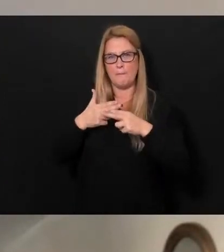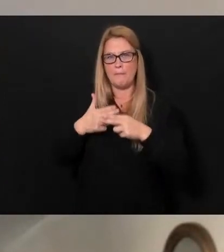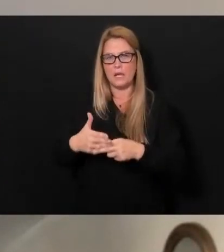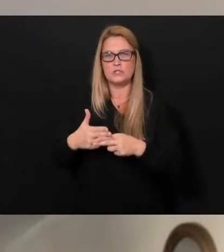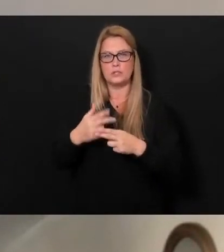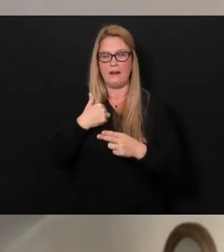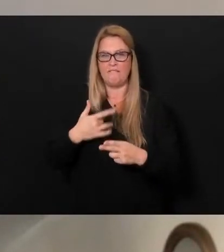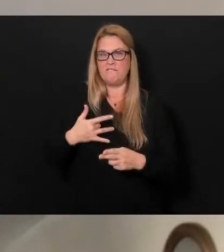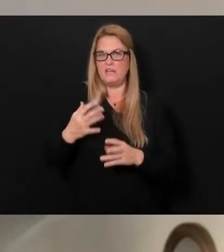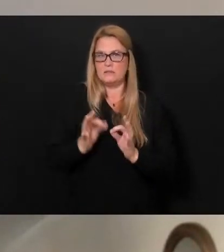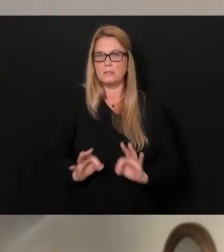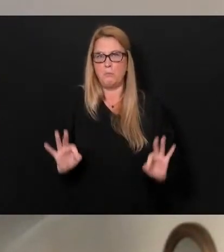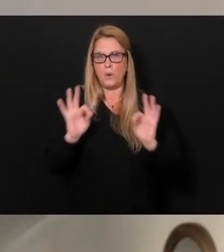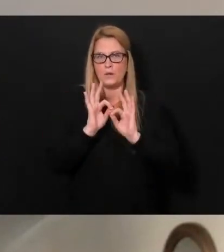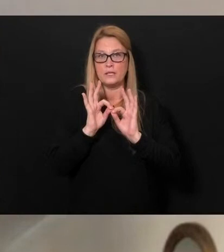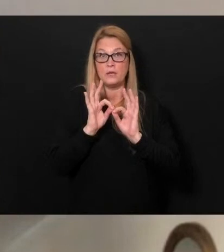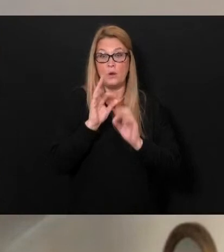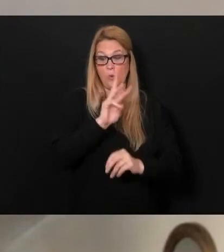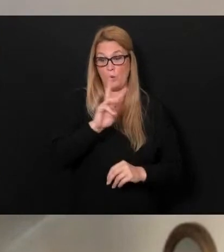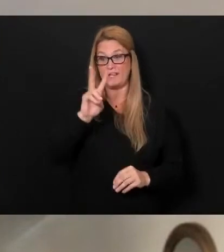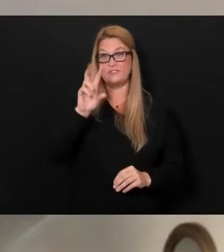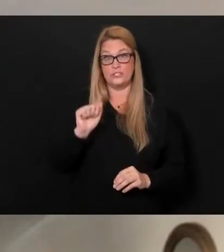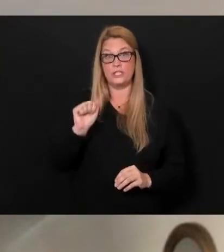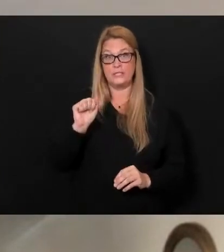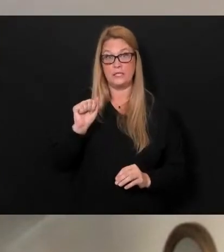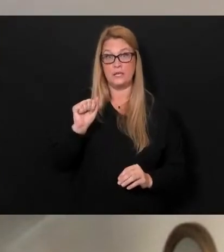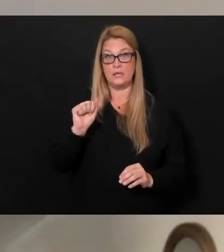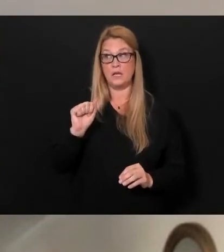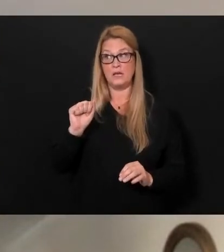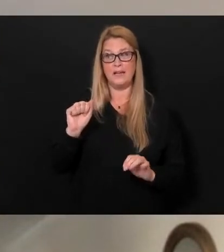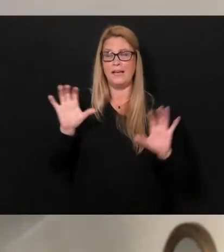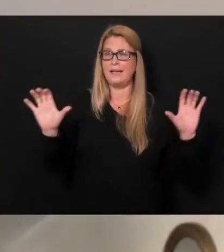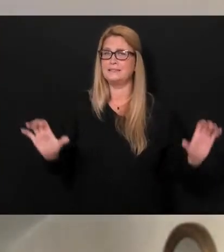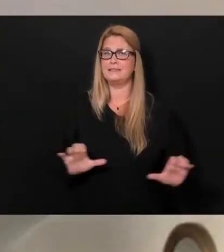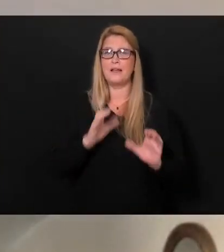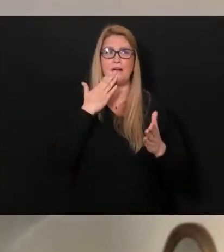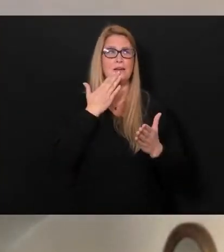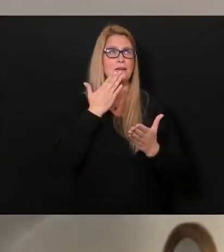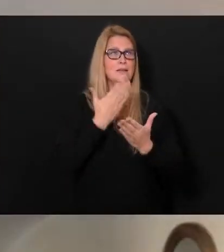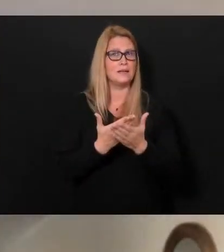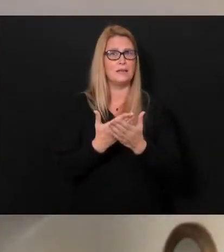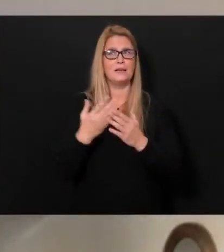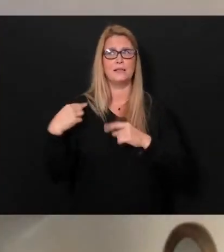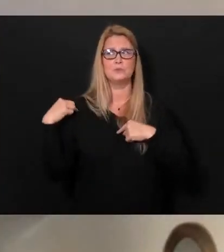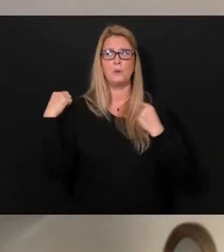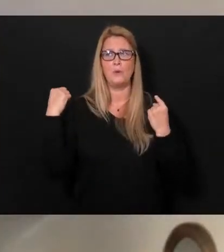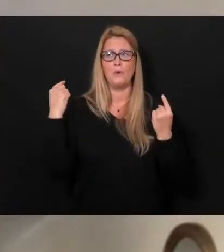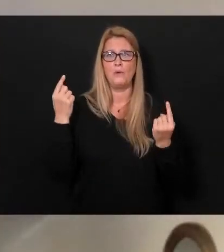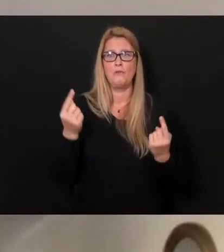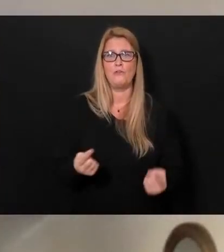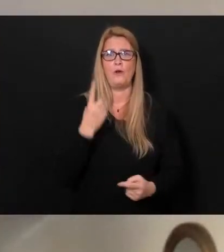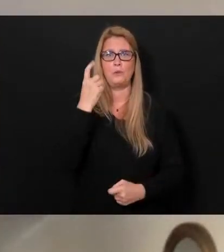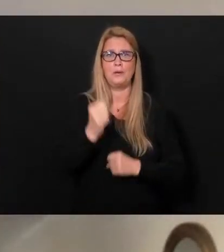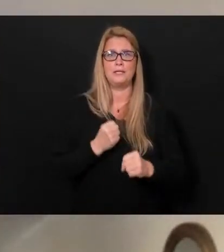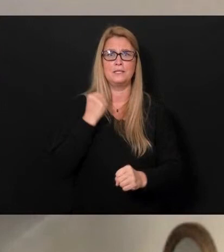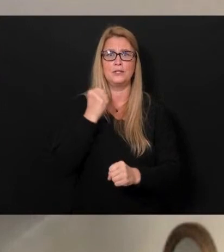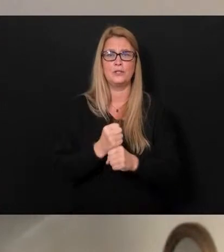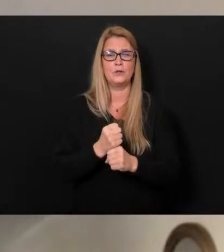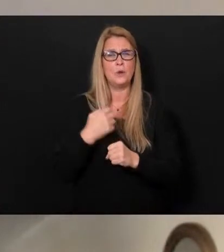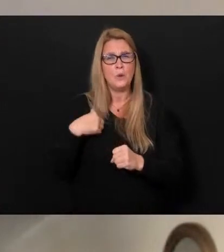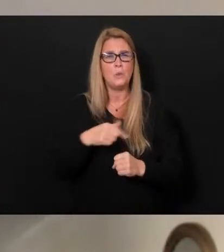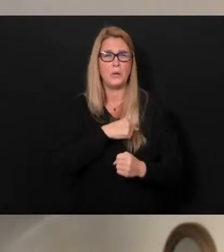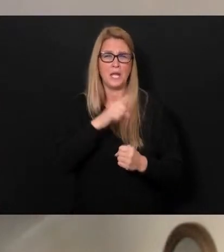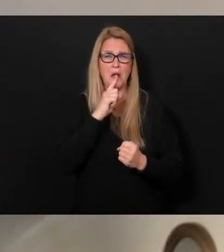so important, that West Virginia has done well in many, many ways and continues to lead the way for our